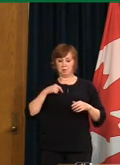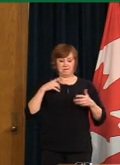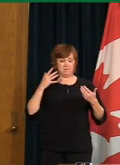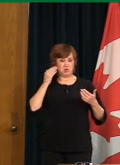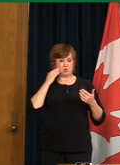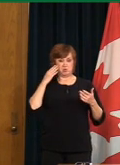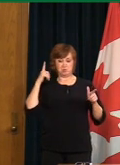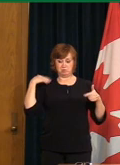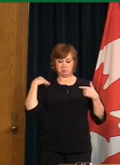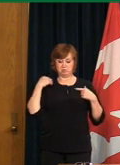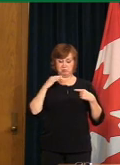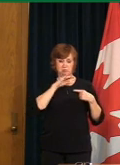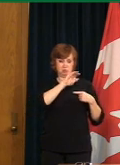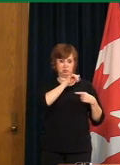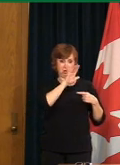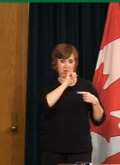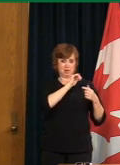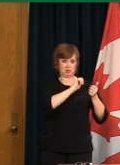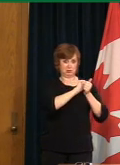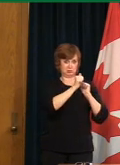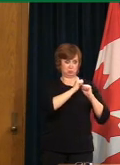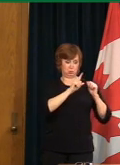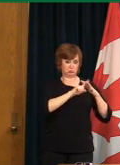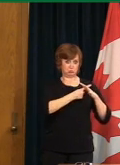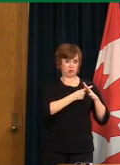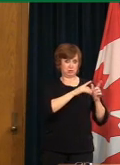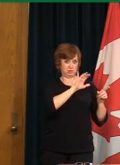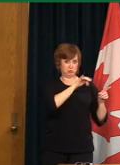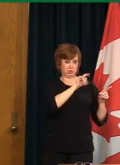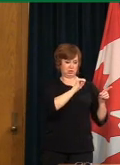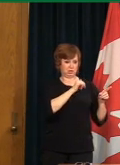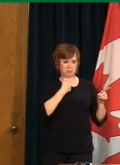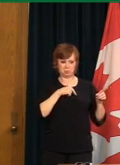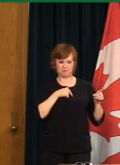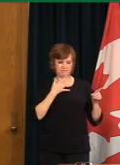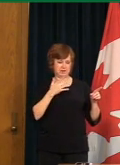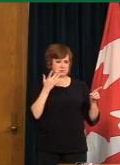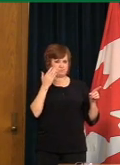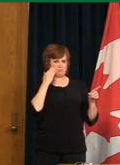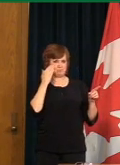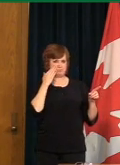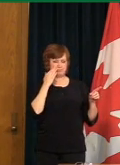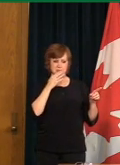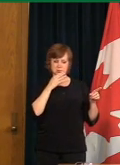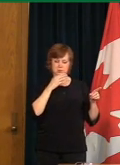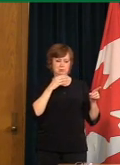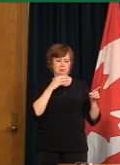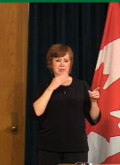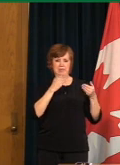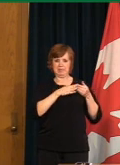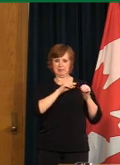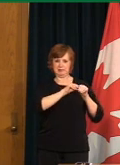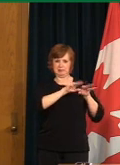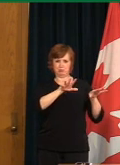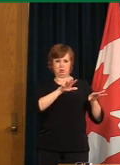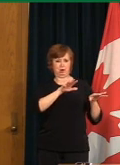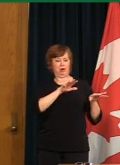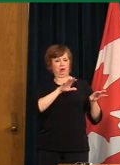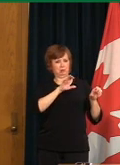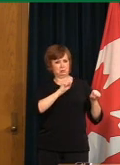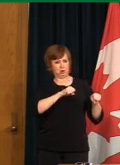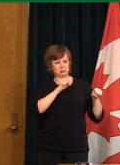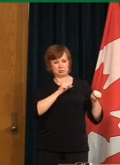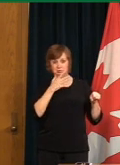there may be the nature of play is such that there is a risk of transmission, even if you're following all the guidelines, and there would be